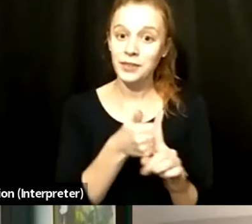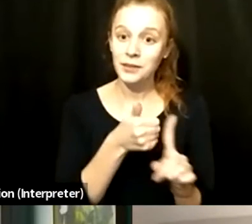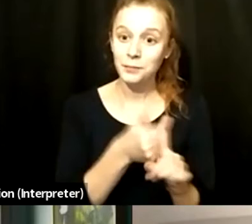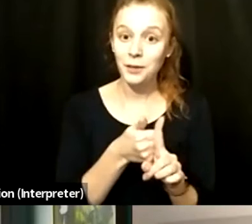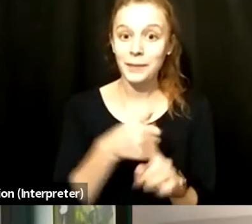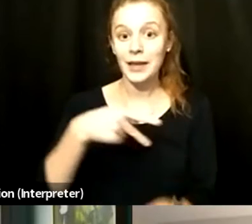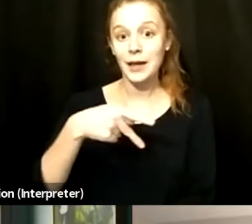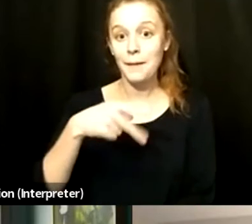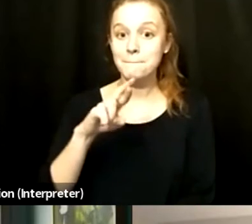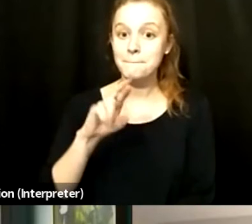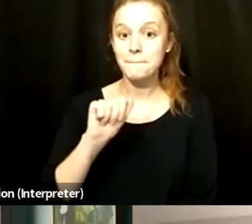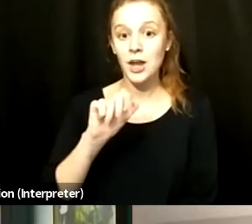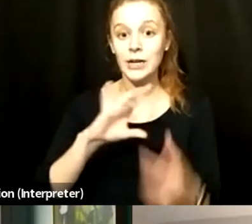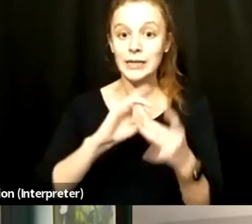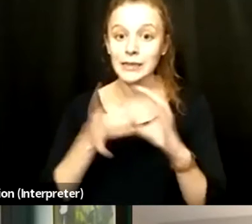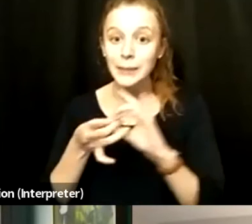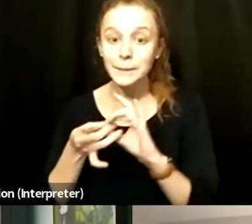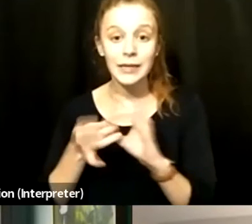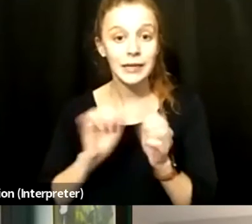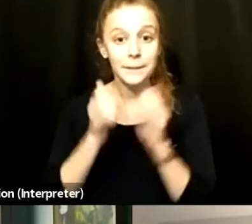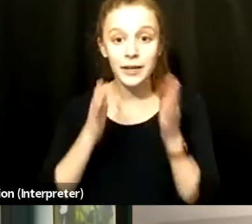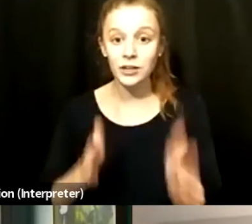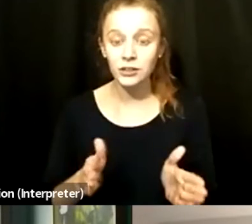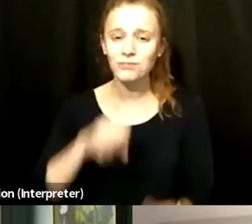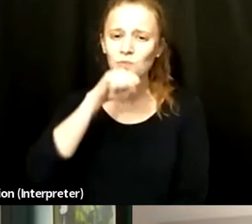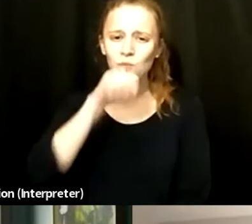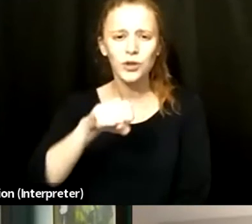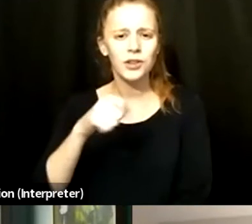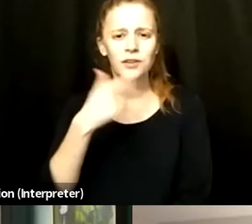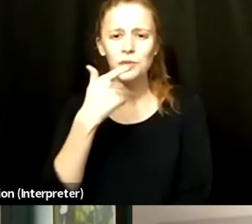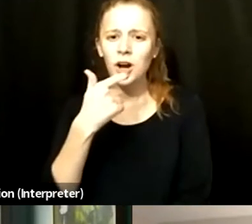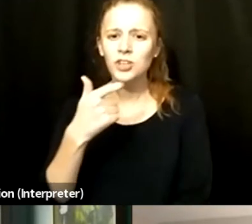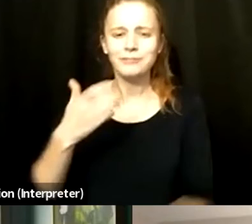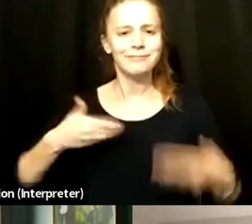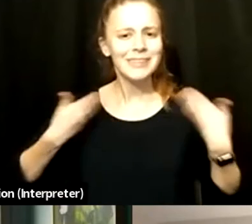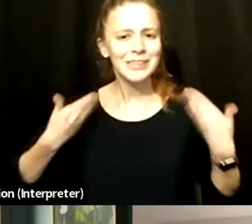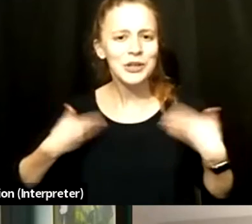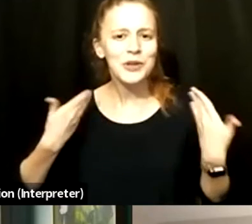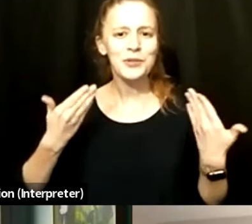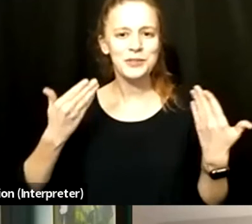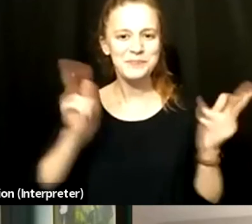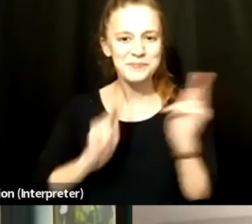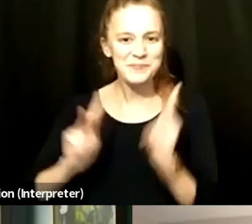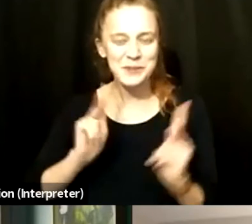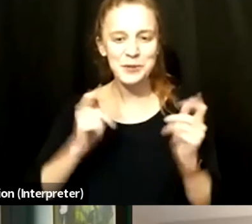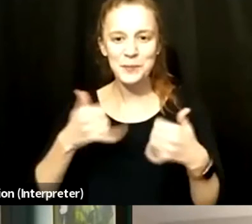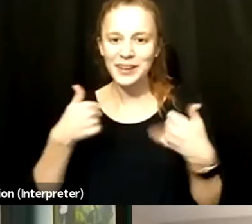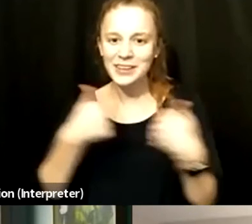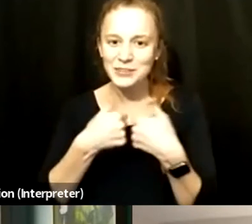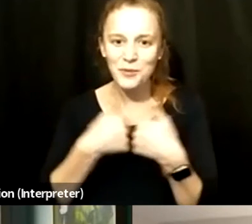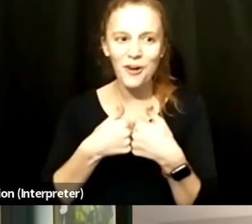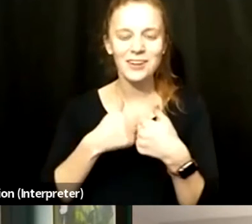level competitors, or I love watching youth sports and seeing kids, as Mia mentioned, get involved in